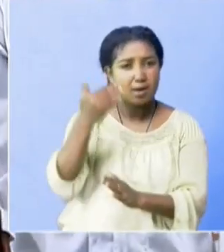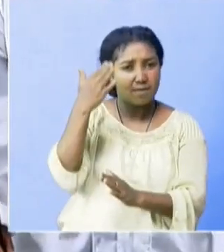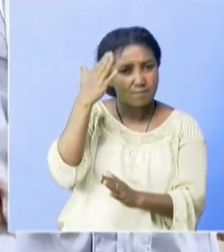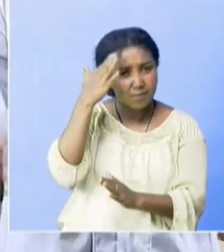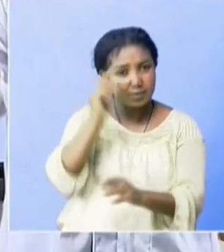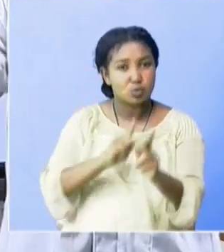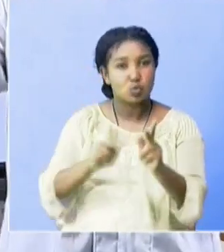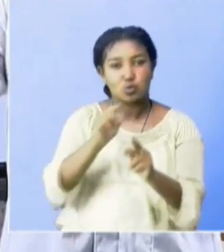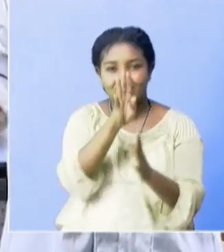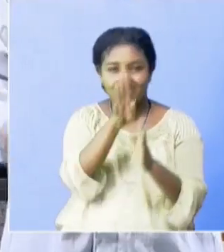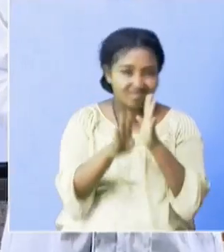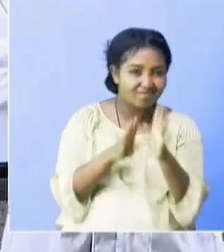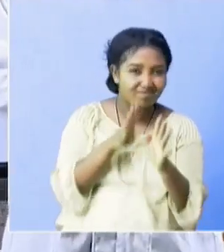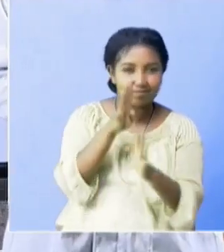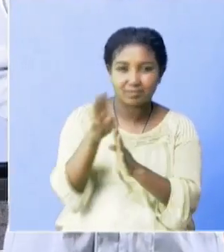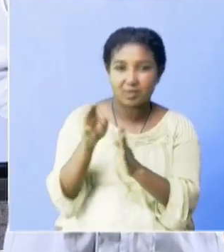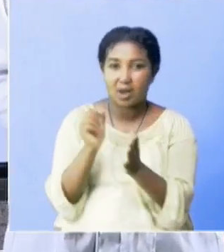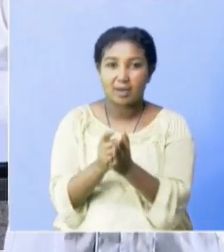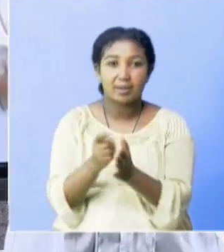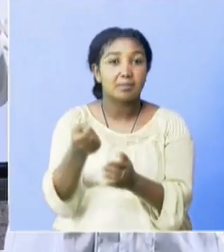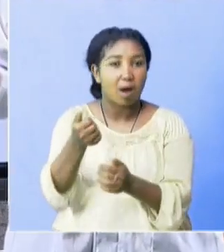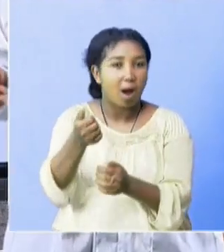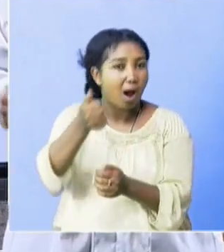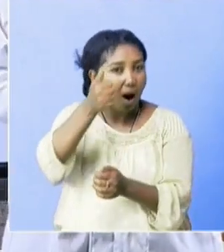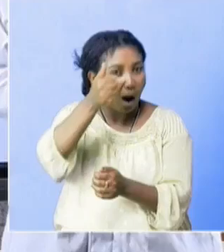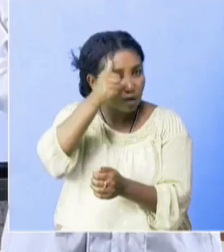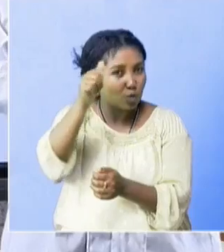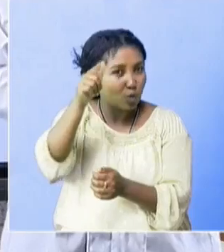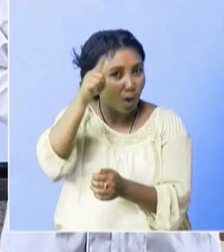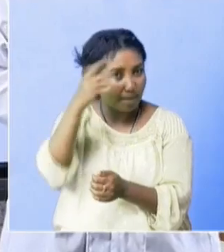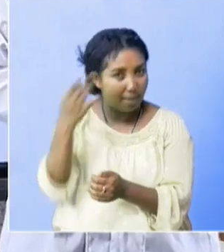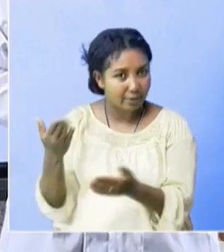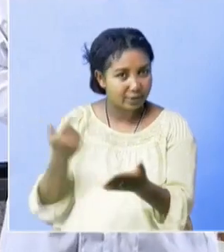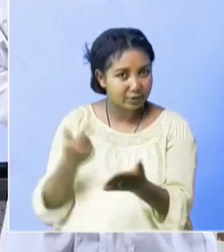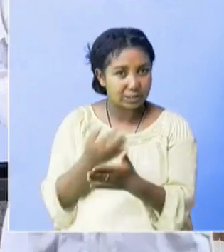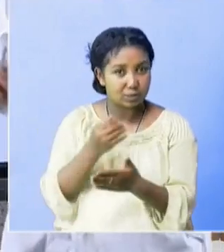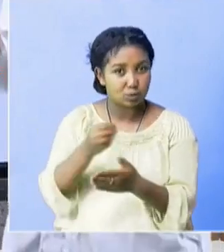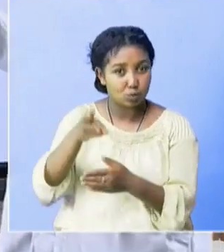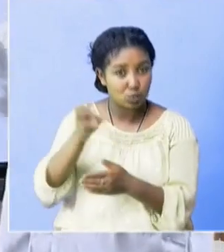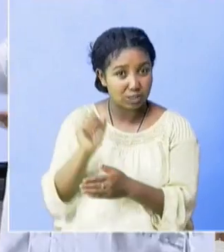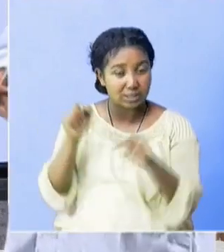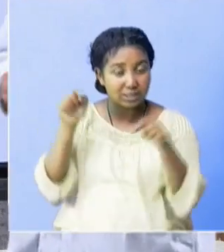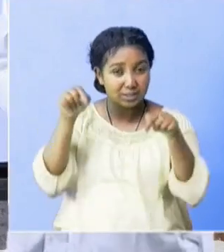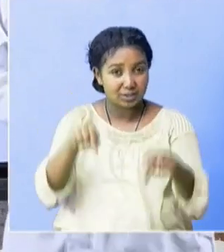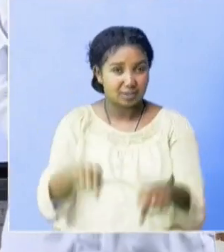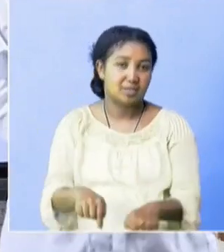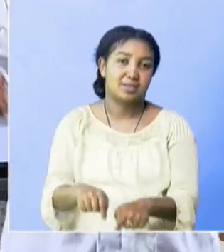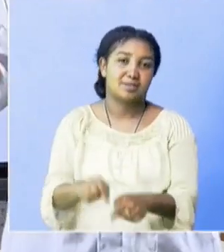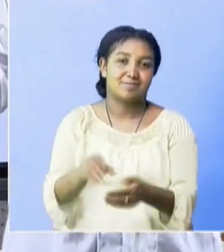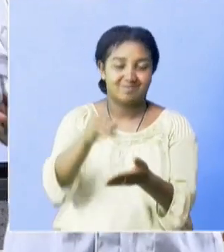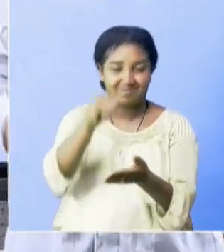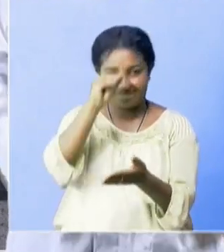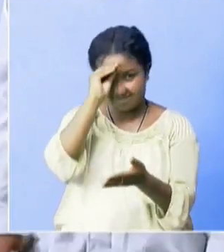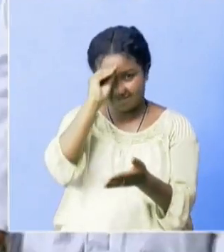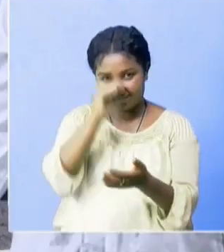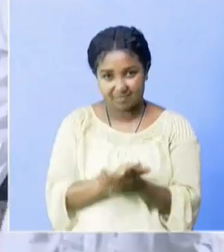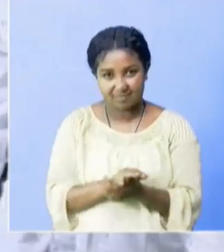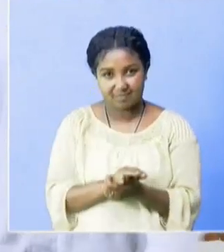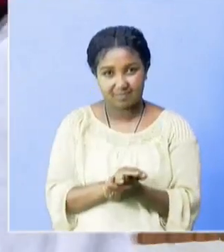who discovered something also, like Aklilu Lemma. This was our previous